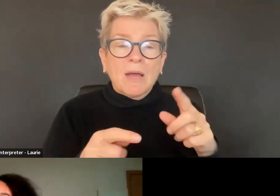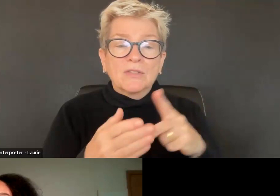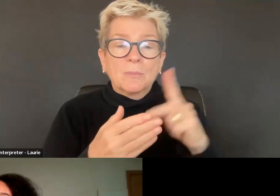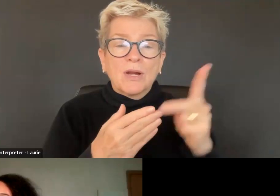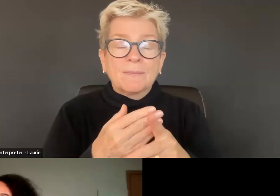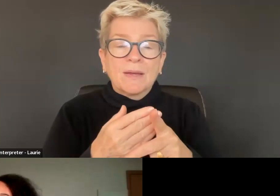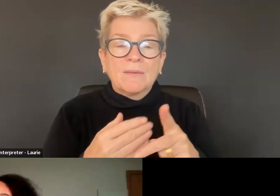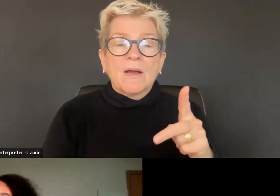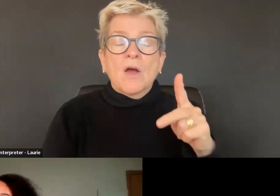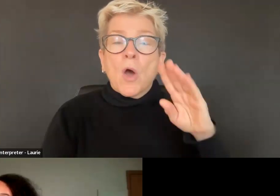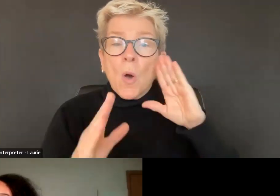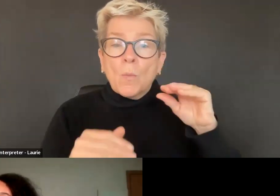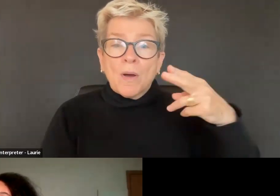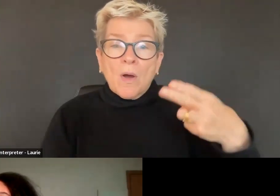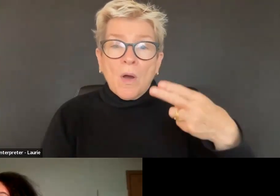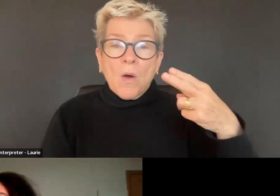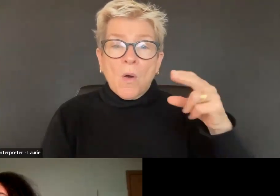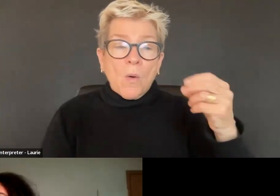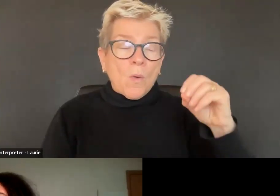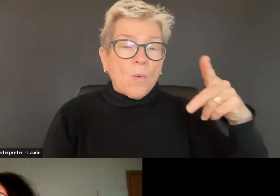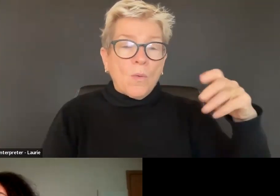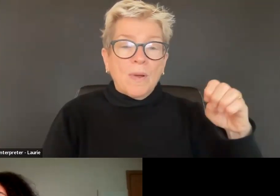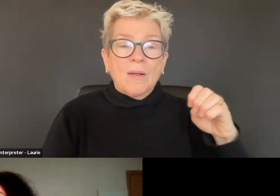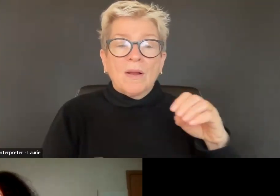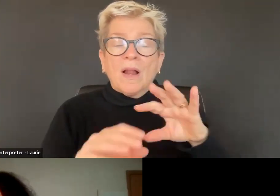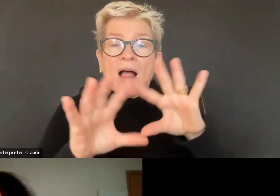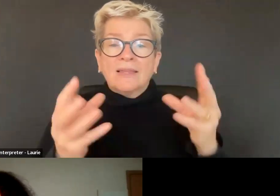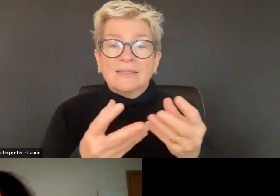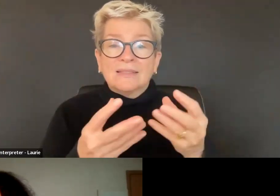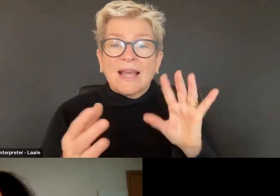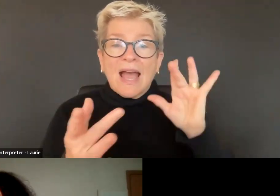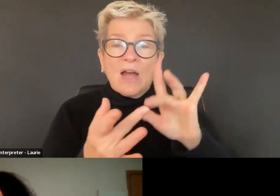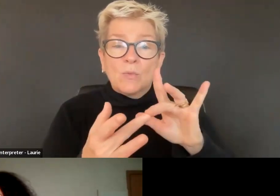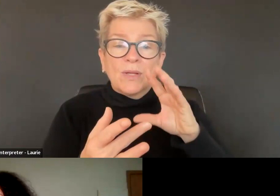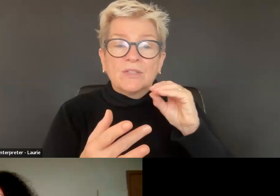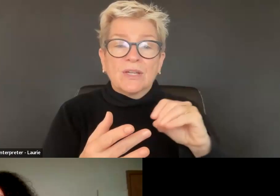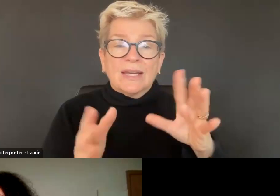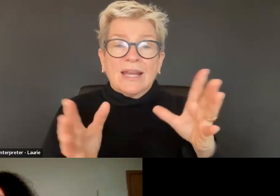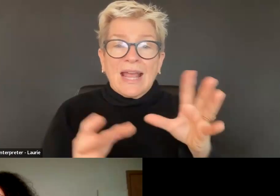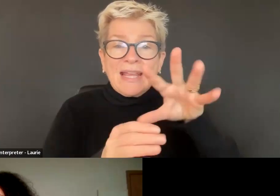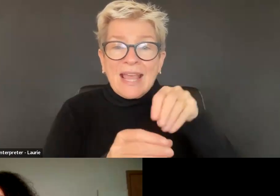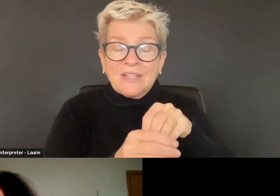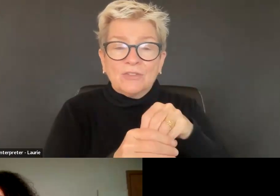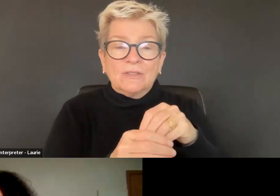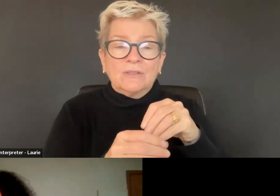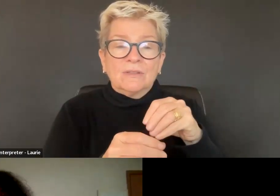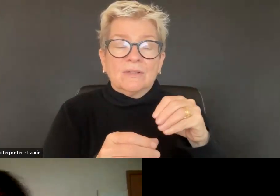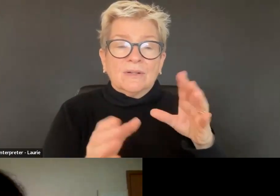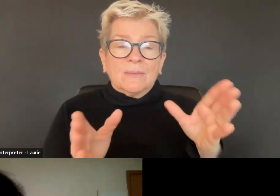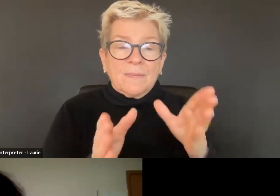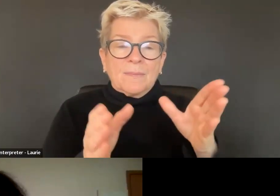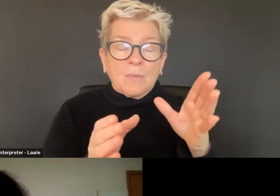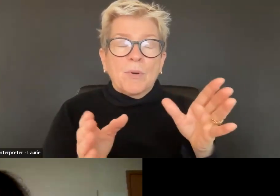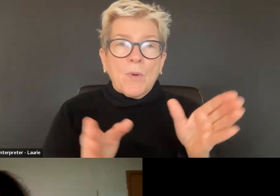HOPE program, stands for Holistic Outreach Promoting Engagement, and it goes out into the